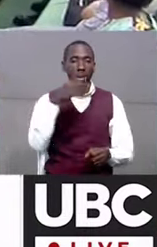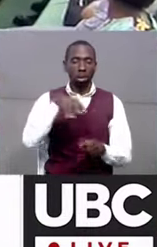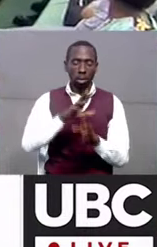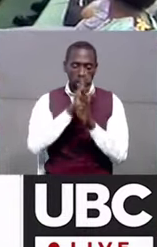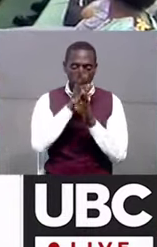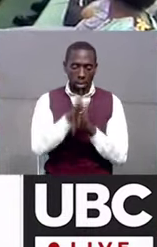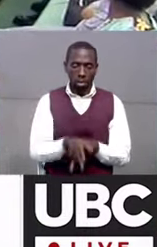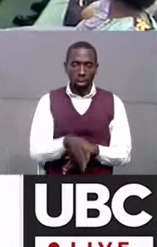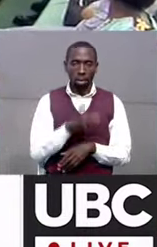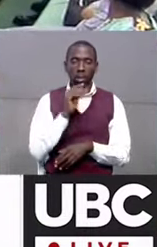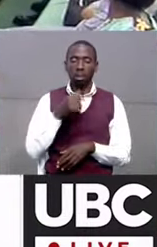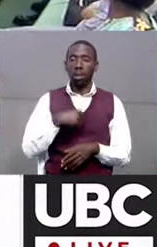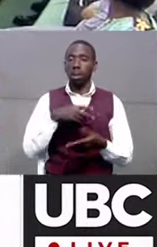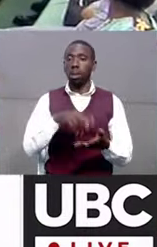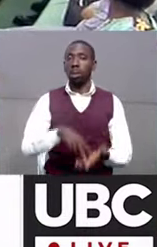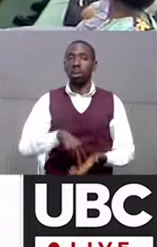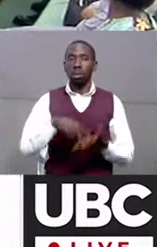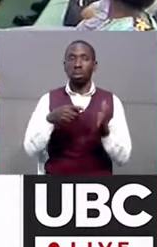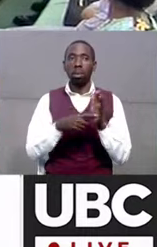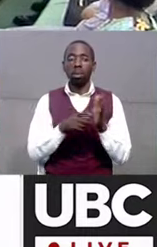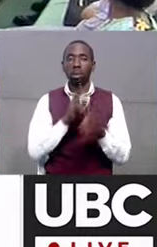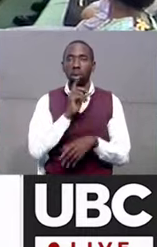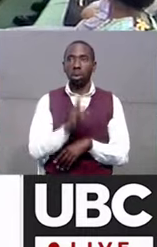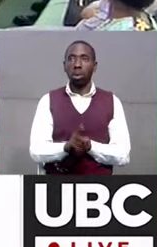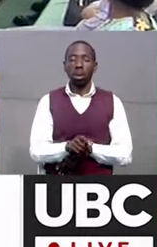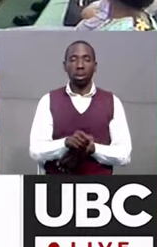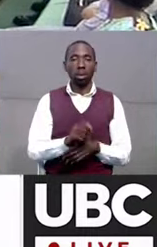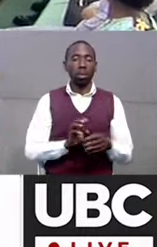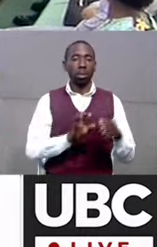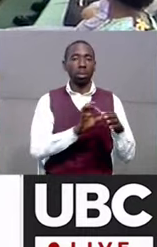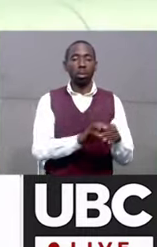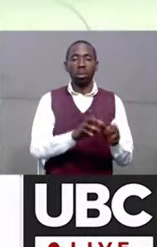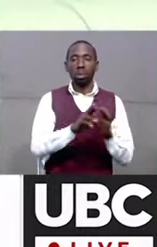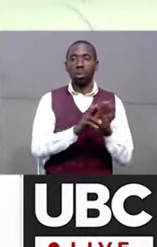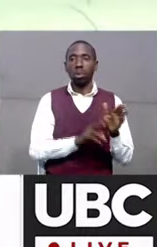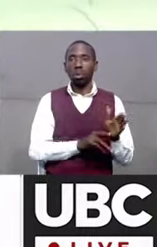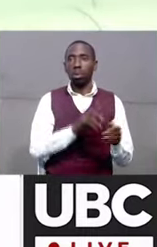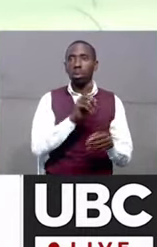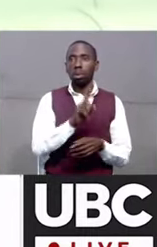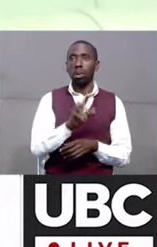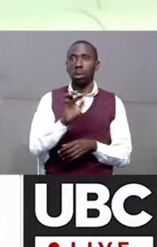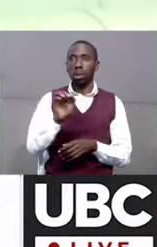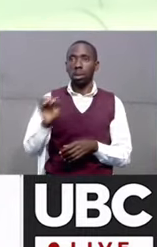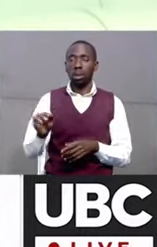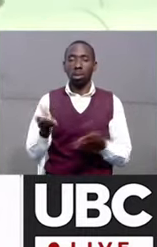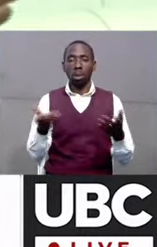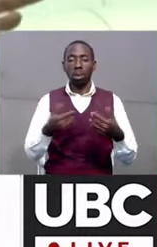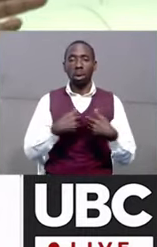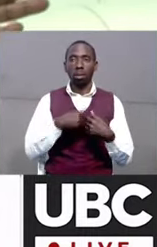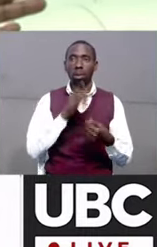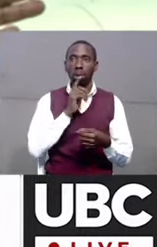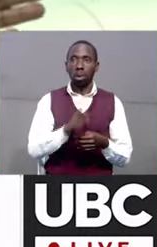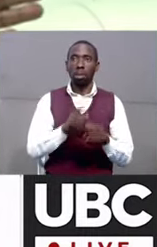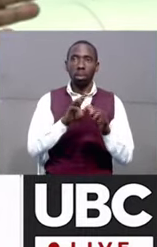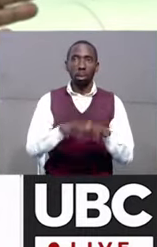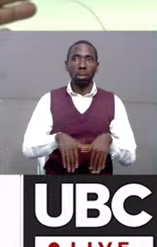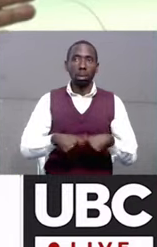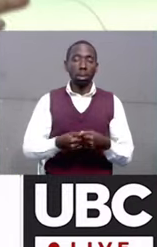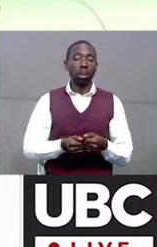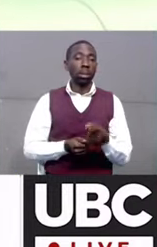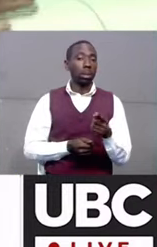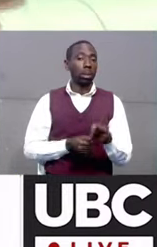is on the point of order, pursuant to Rule 88, where you must have order in the House, is